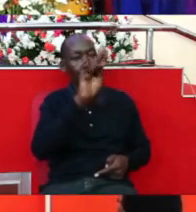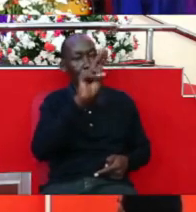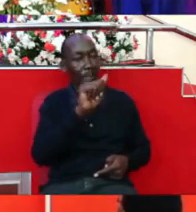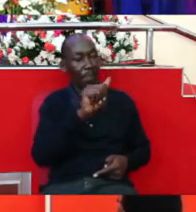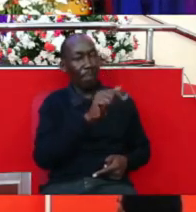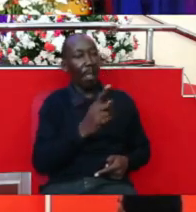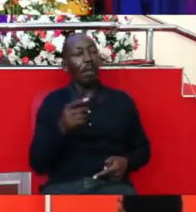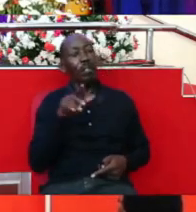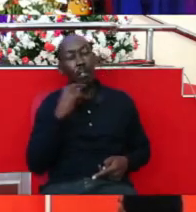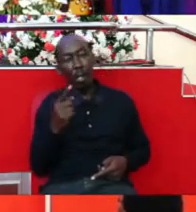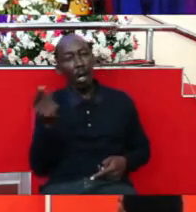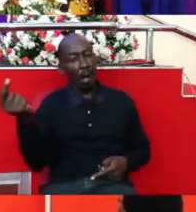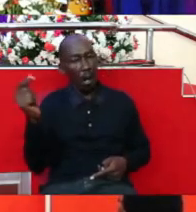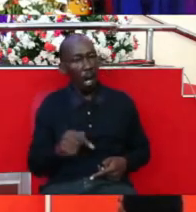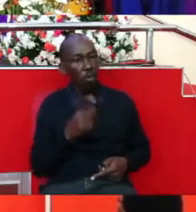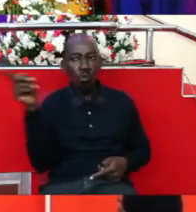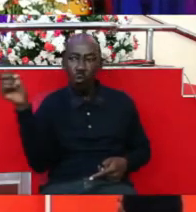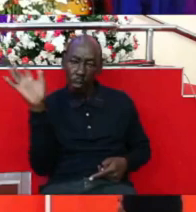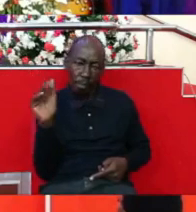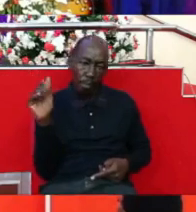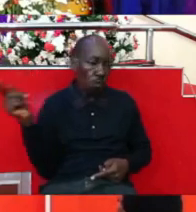Said, come and hear what these people are saying.